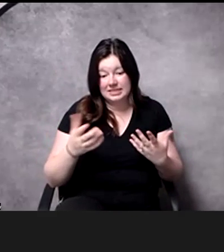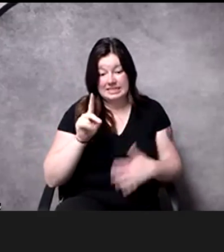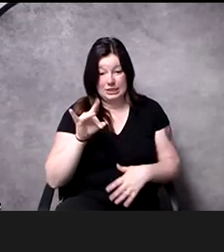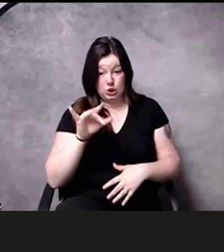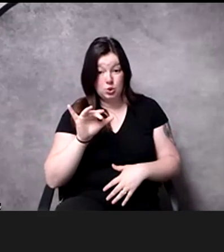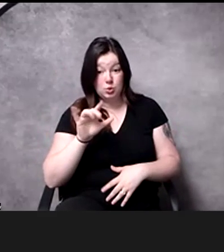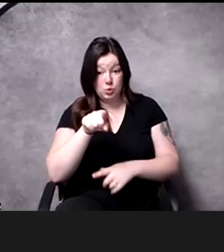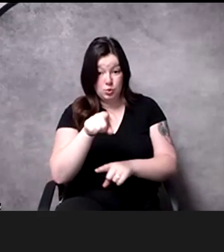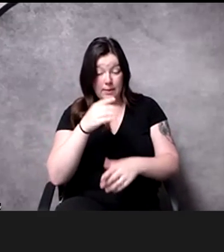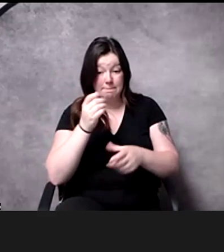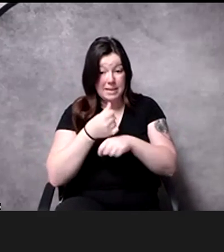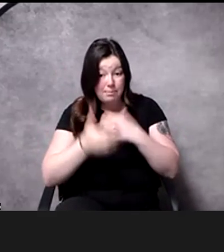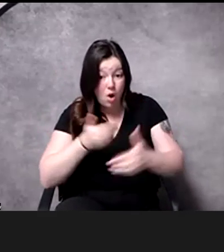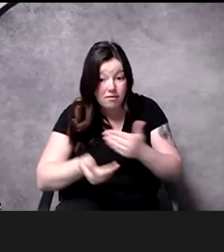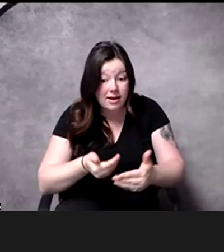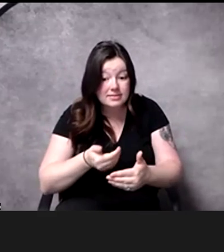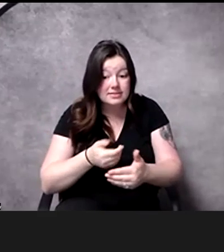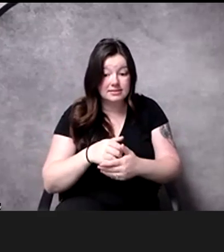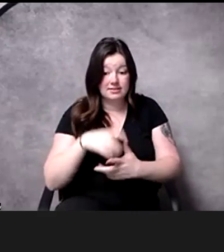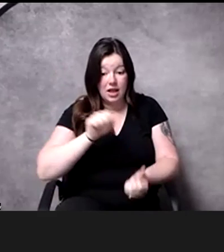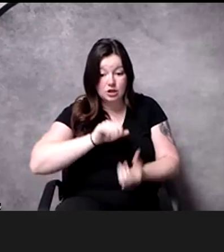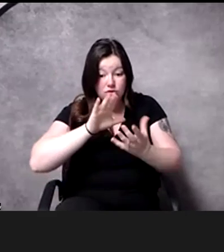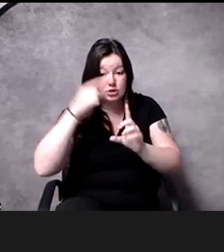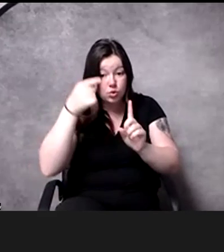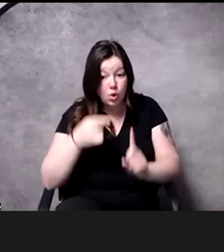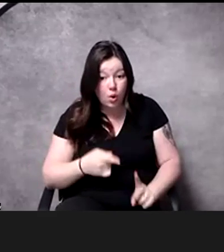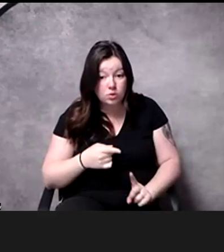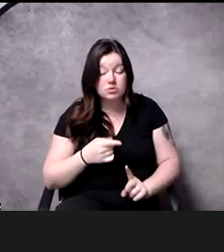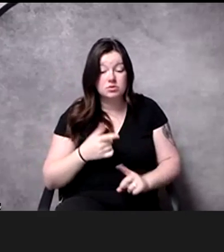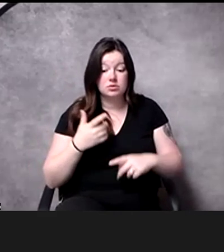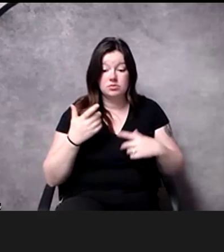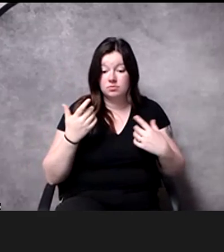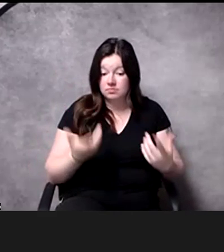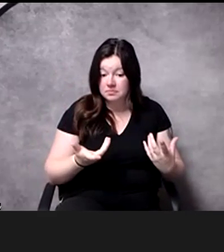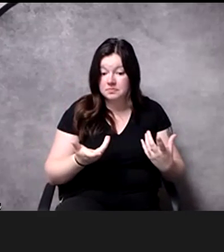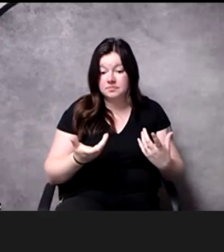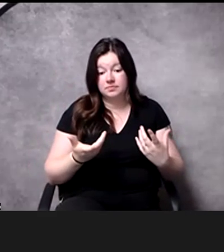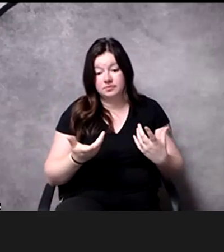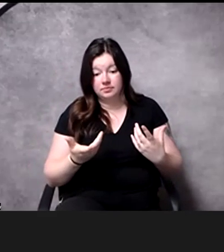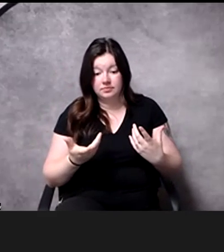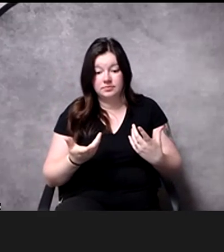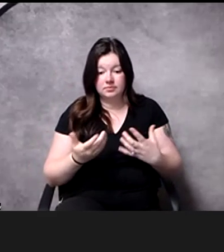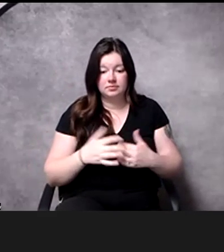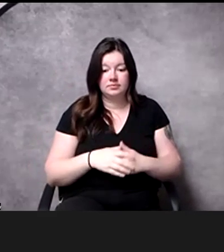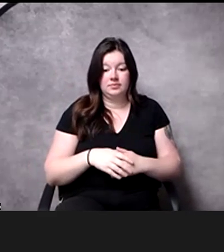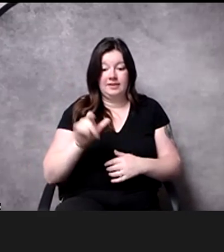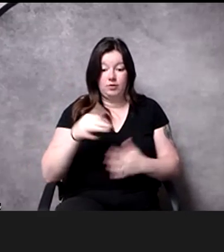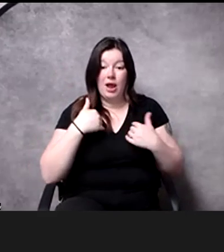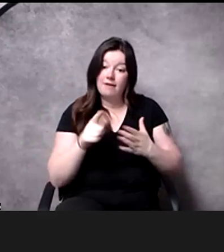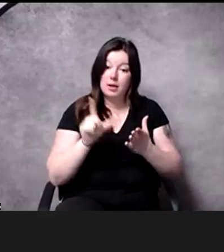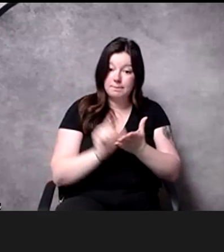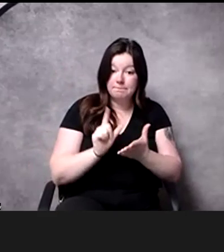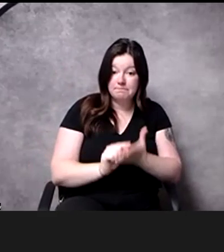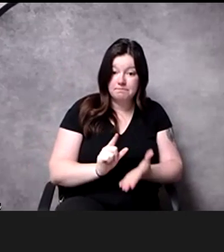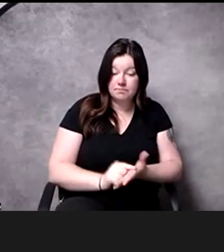on them? So, if you had a publication that was applicable to each aim, so you showed that you made good progress, you have evidence of progress,